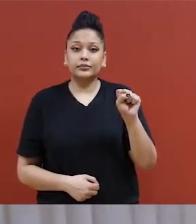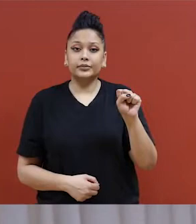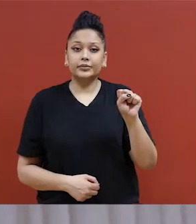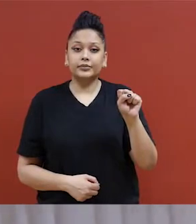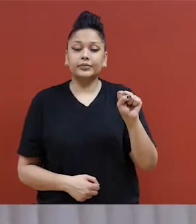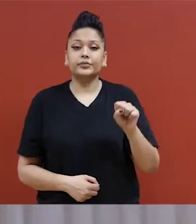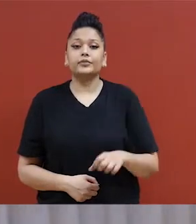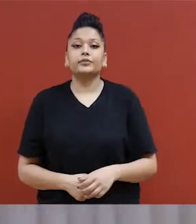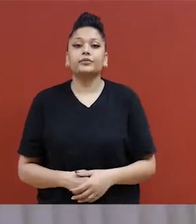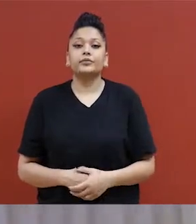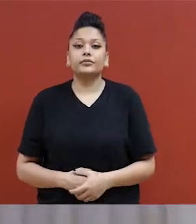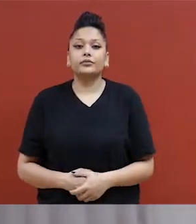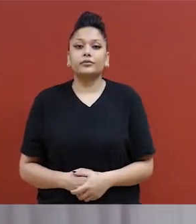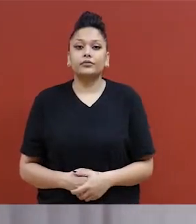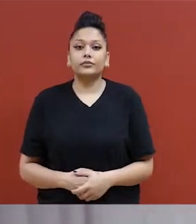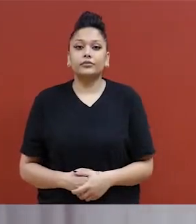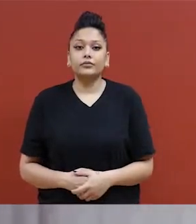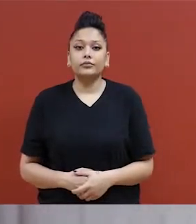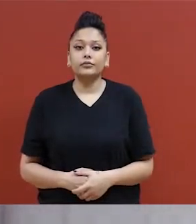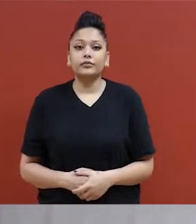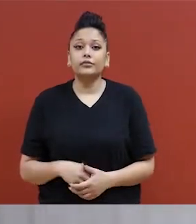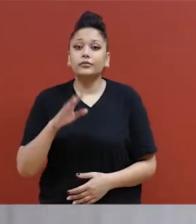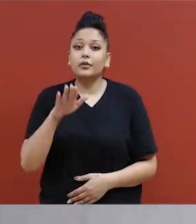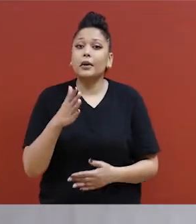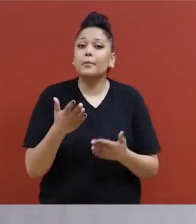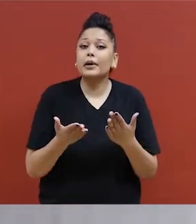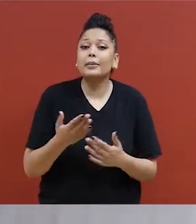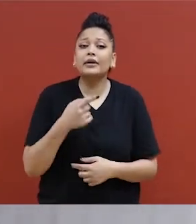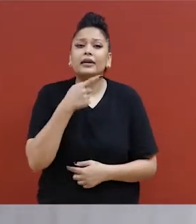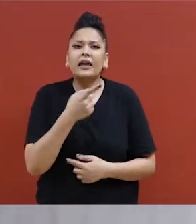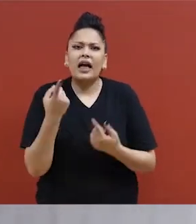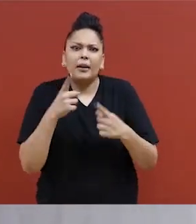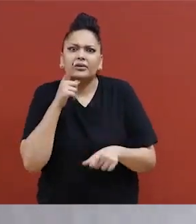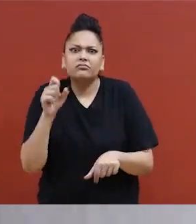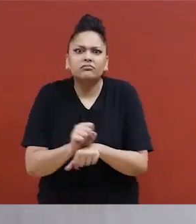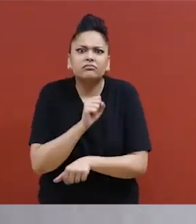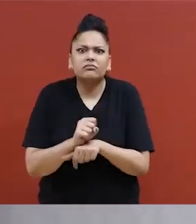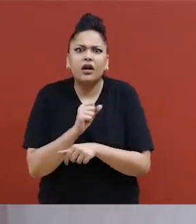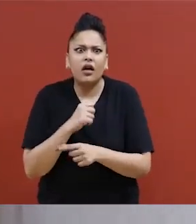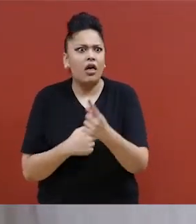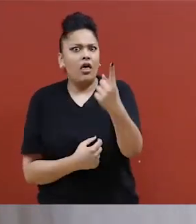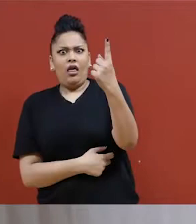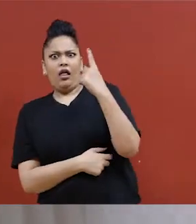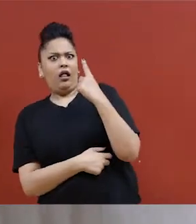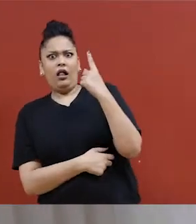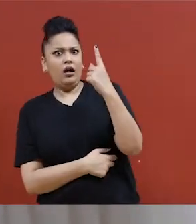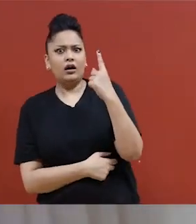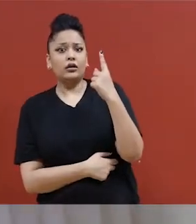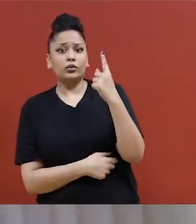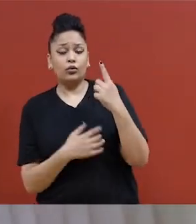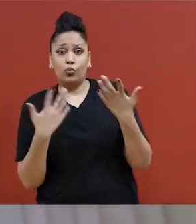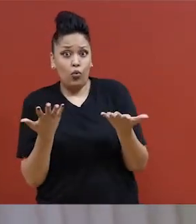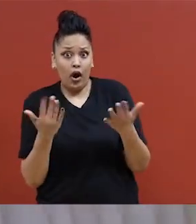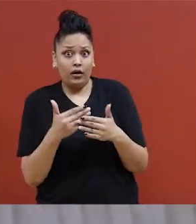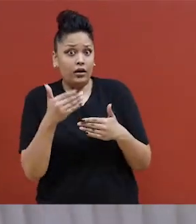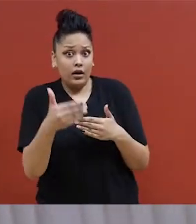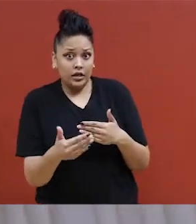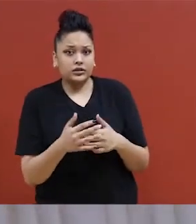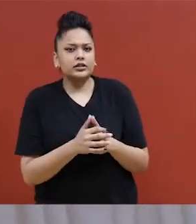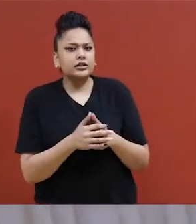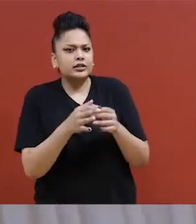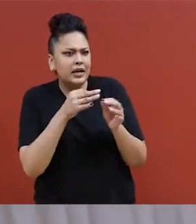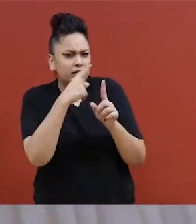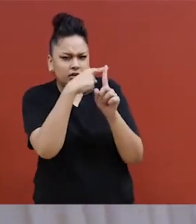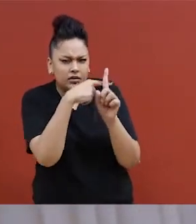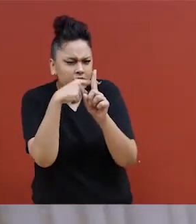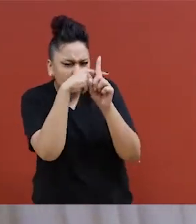coming around and down. You may be asking right now, what if the attacker isn't leaning down? Well, then we'll talk about targets